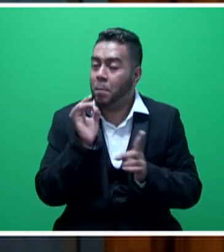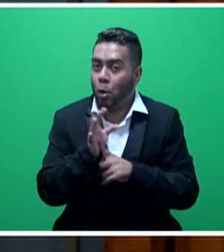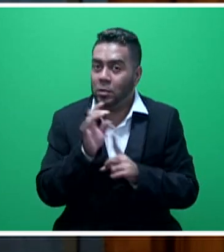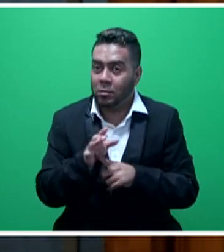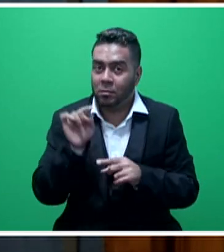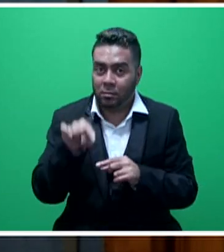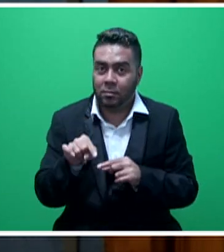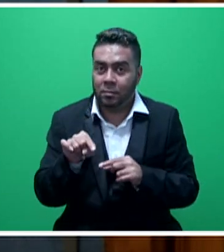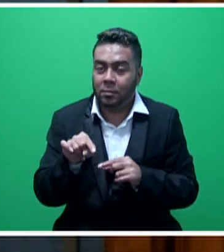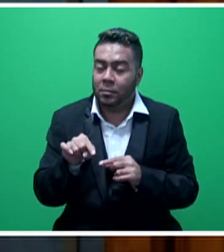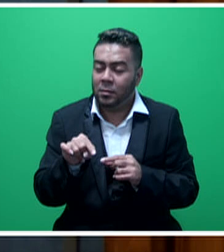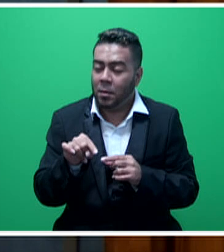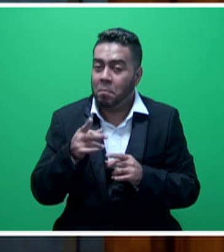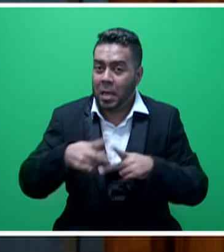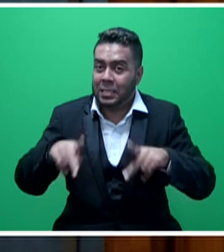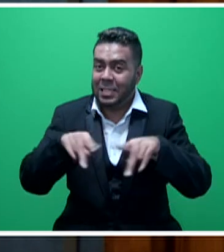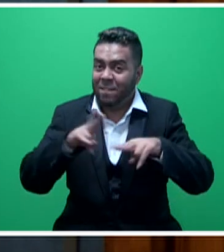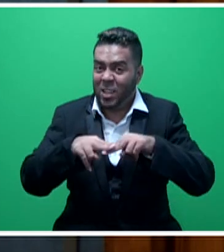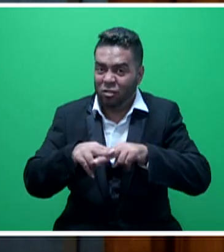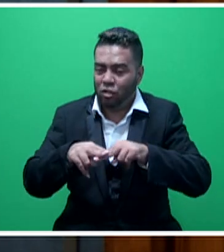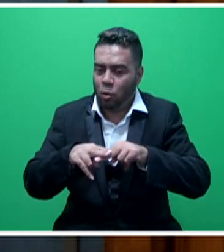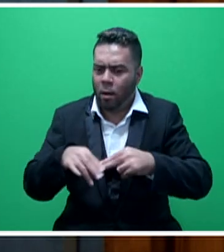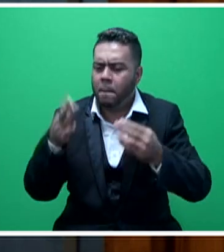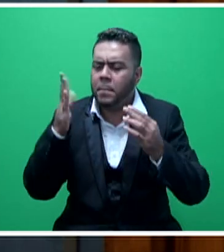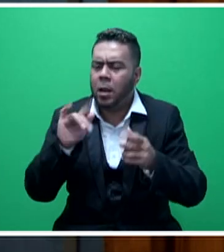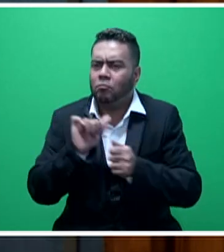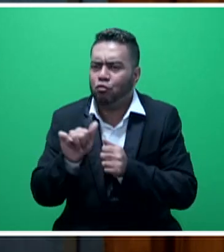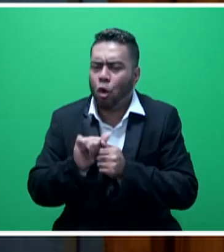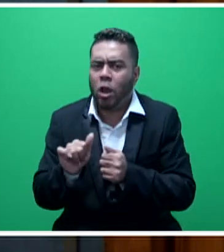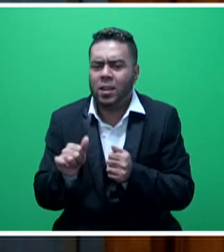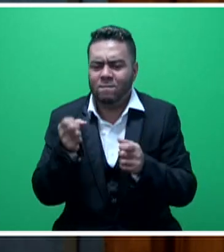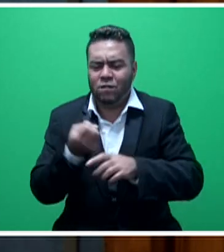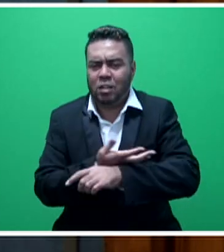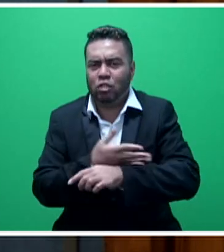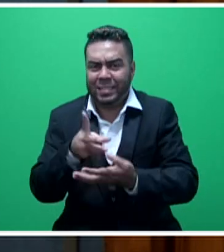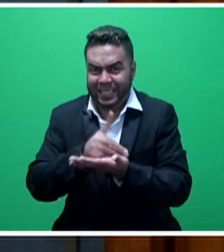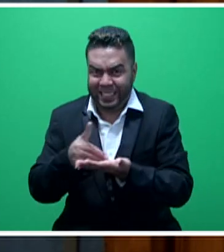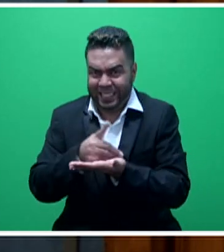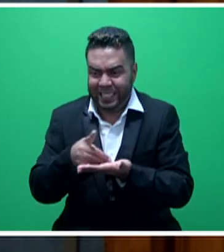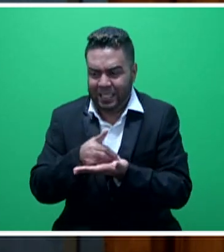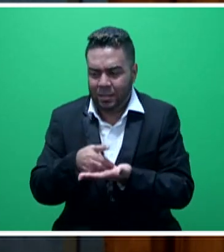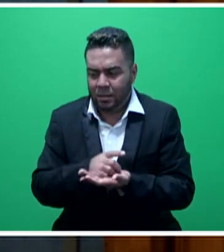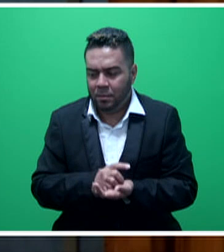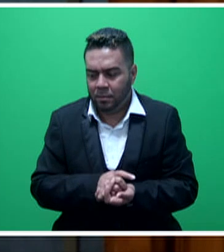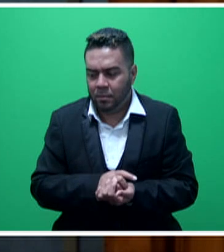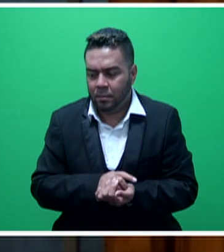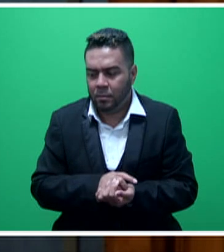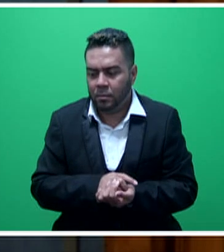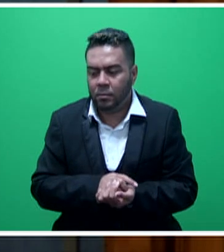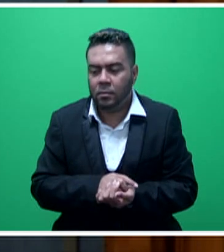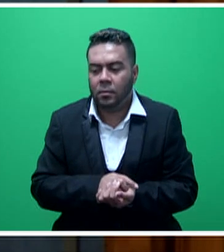was introduced to provide better surveillance of infectious diseases in addition to the routinely